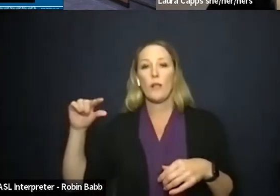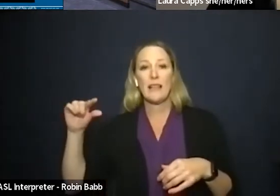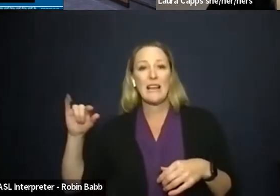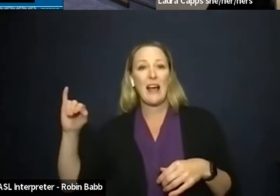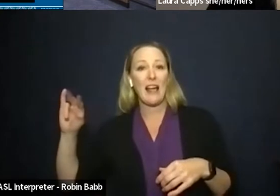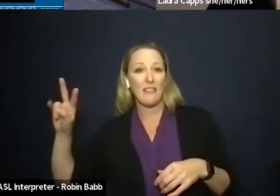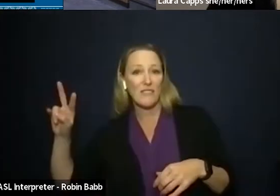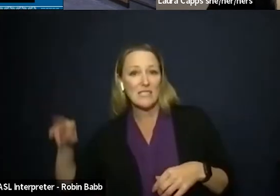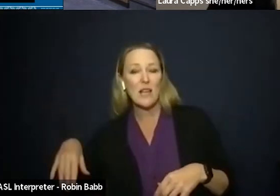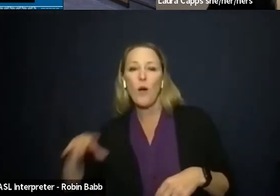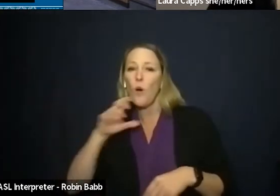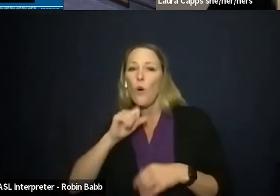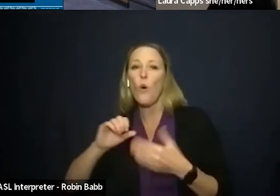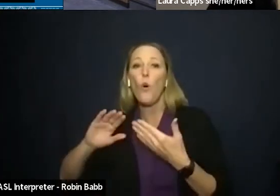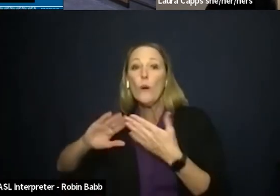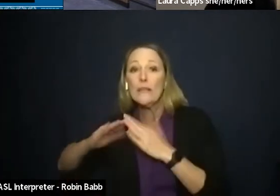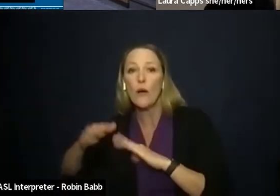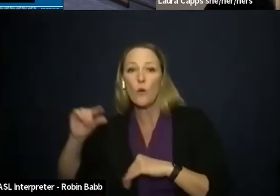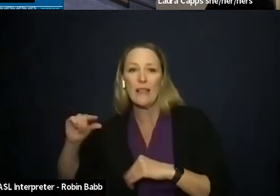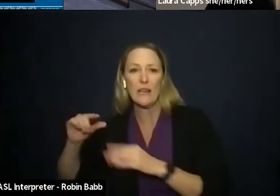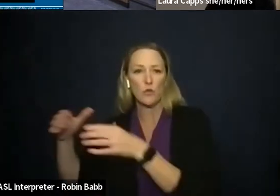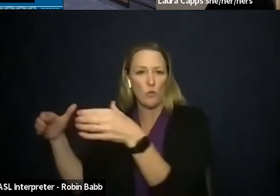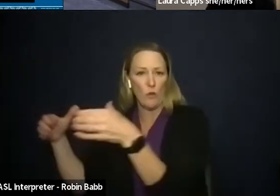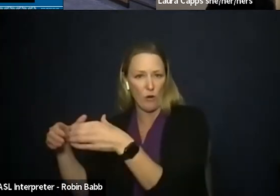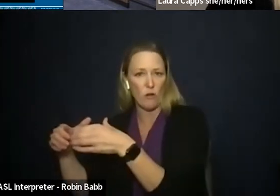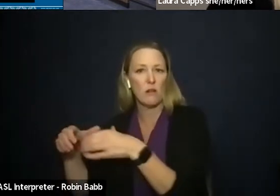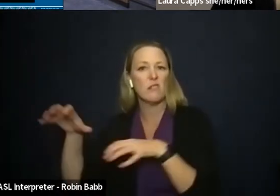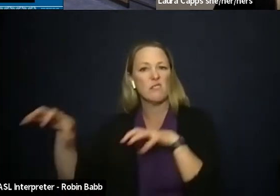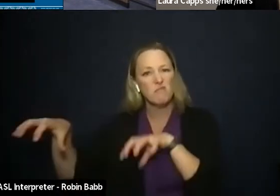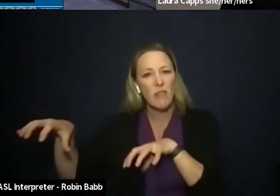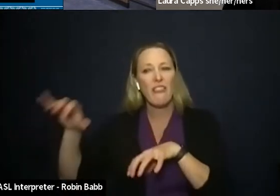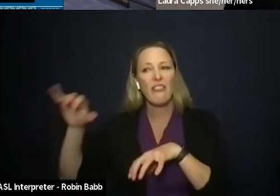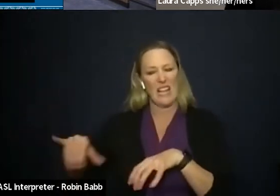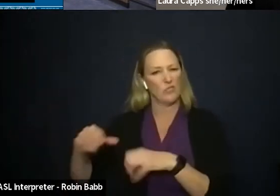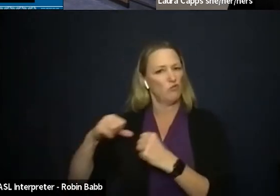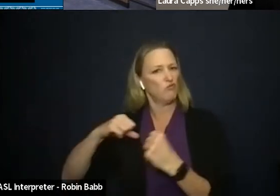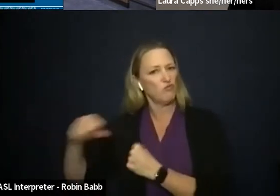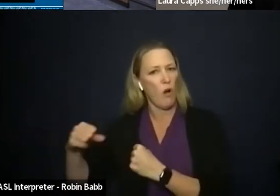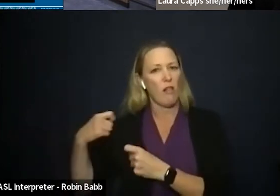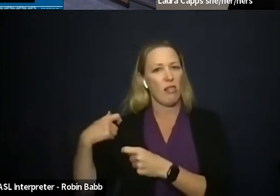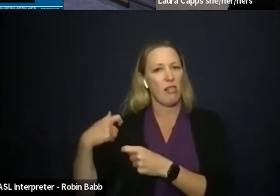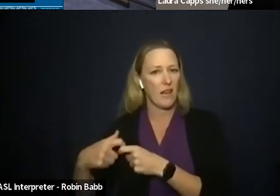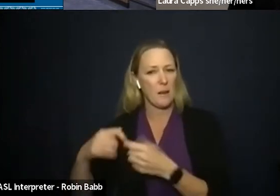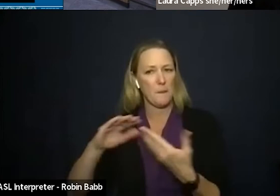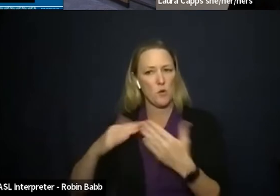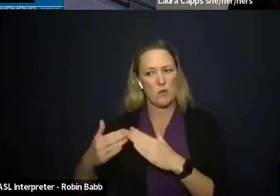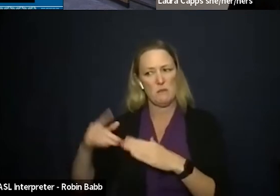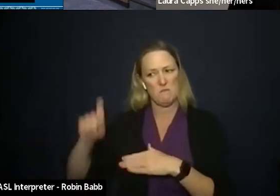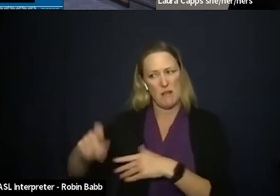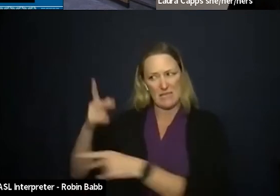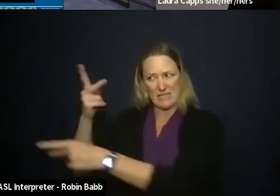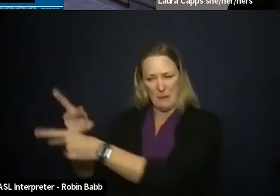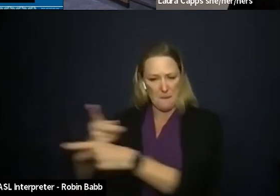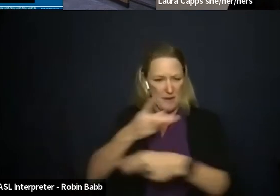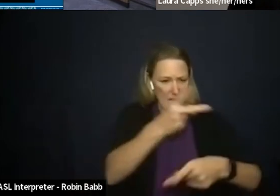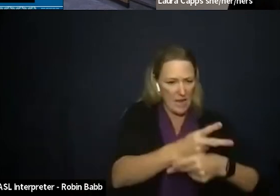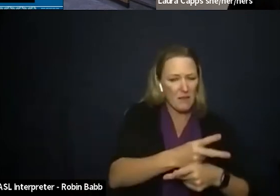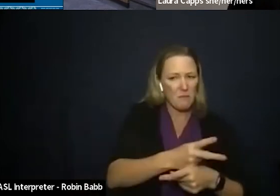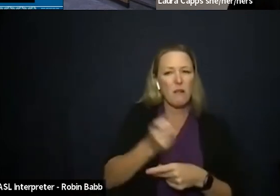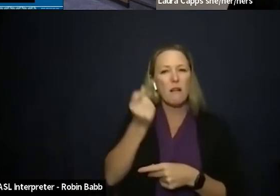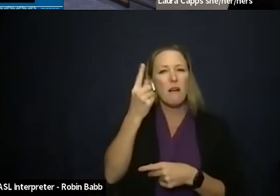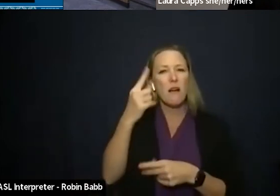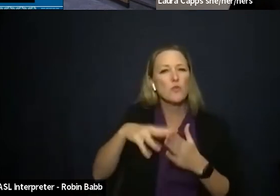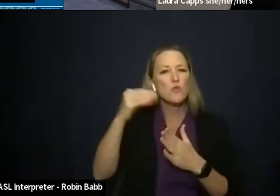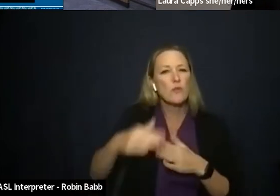should also be kept together these areas are the largest historically latinx neighborhood and therefore should be kept together because students face similar struggles such as